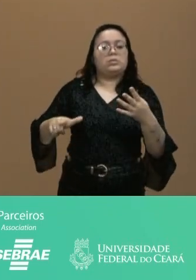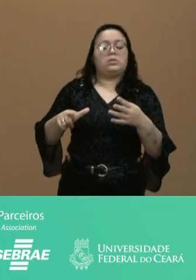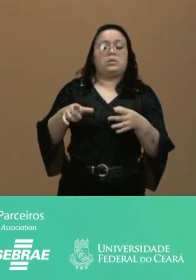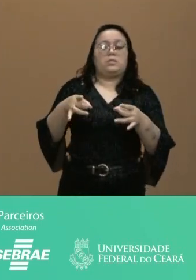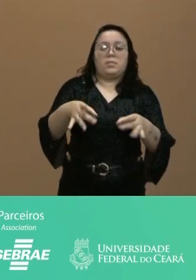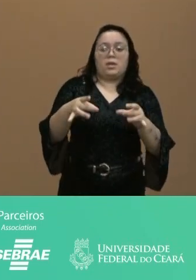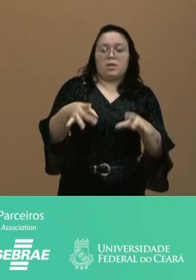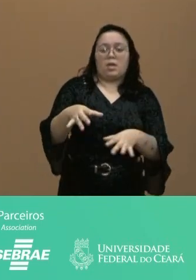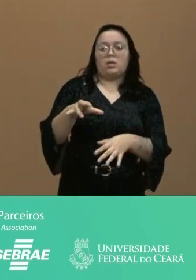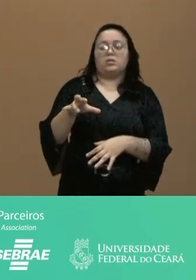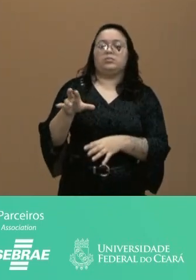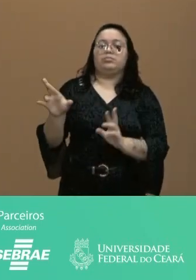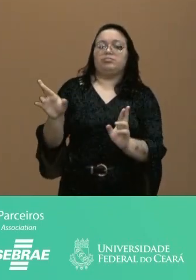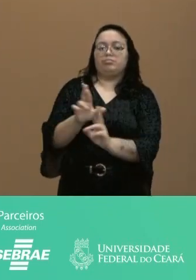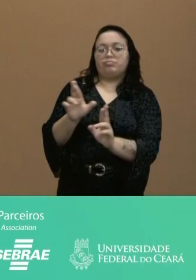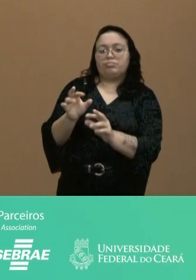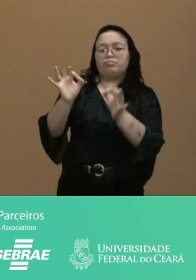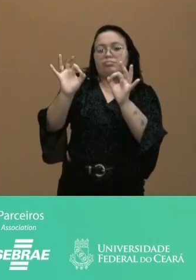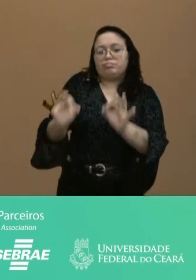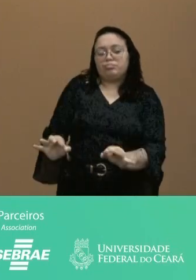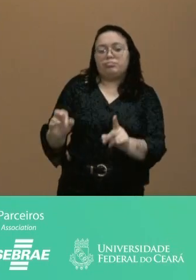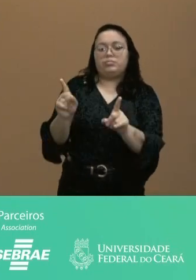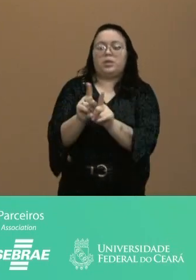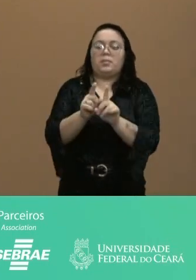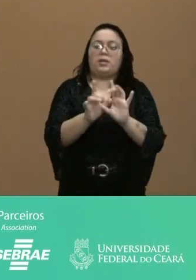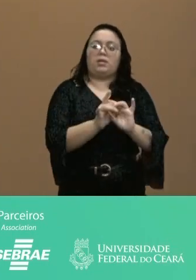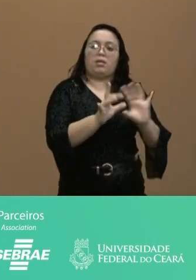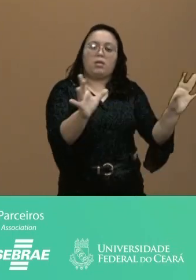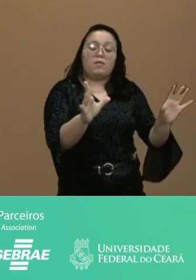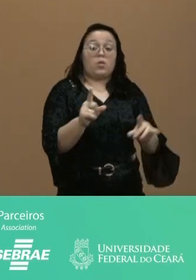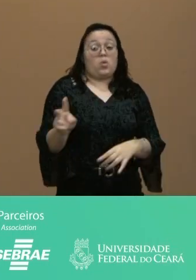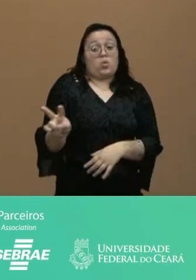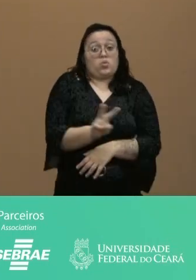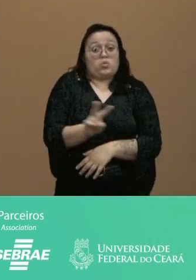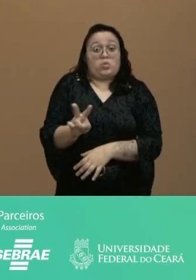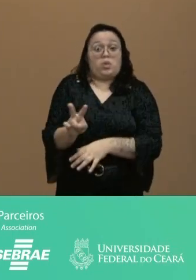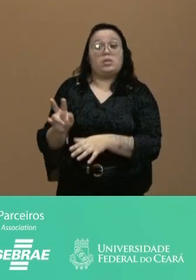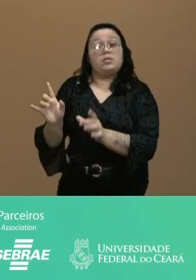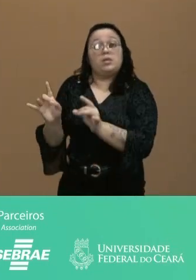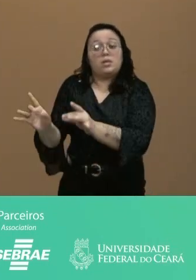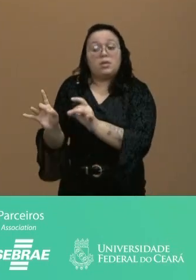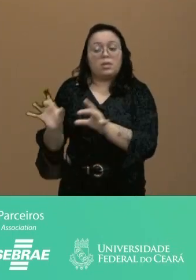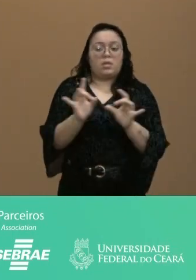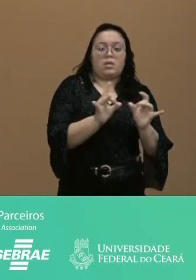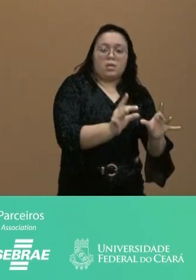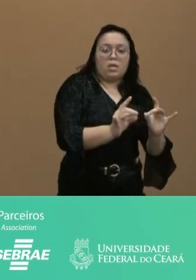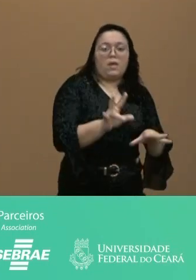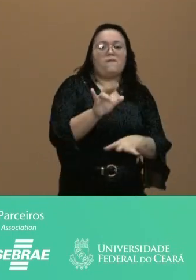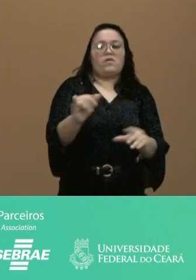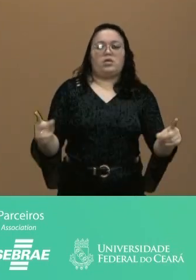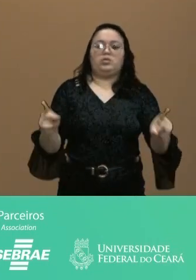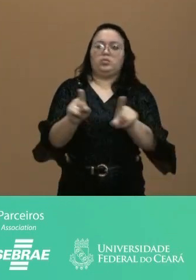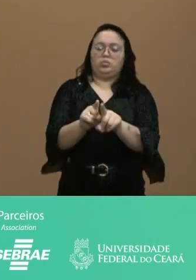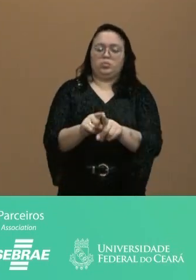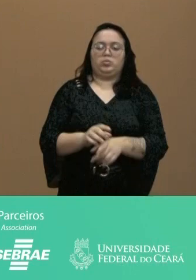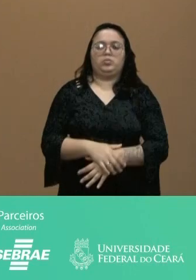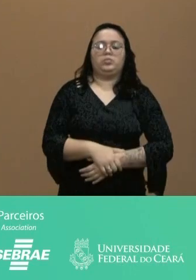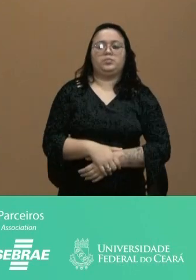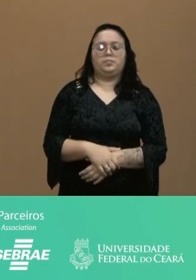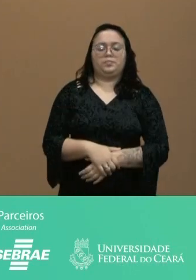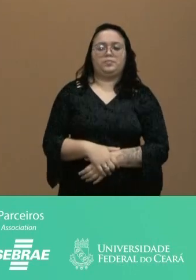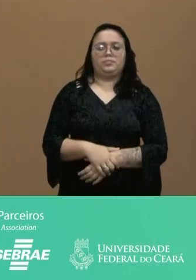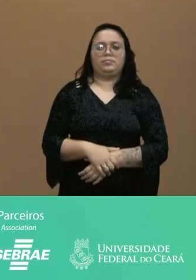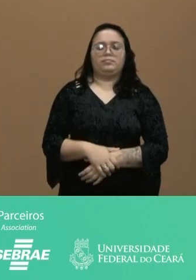It's a regulated market, free market. They'll have their own rules, but both will develop in parallel.